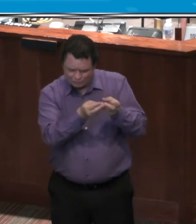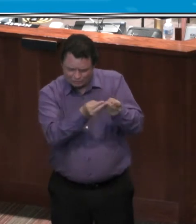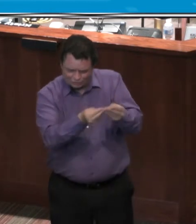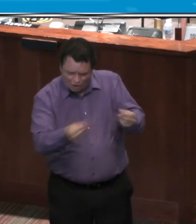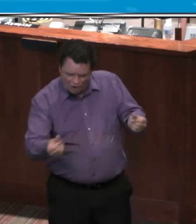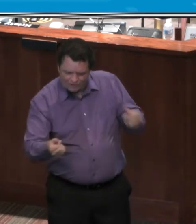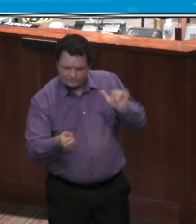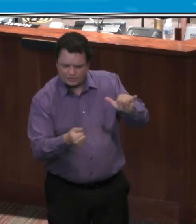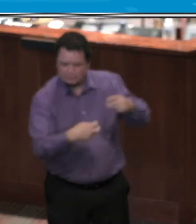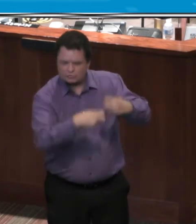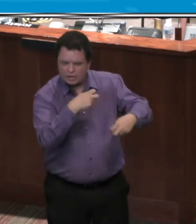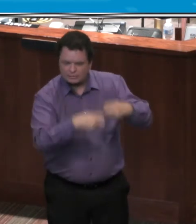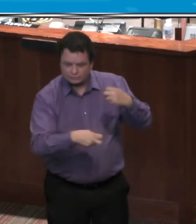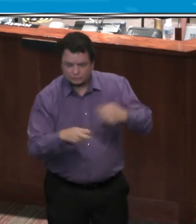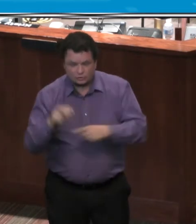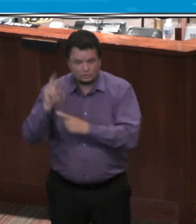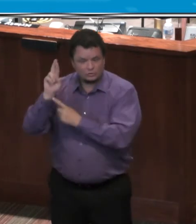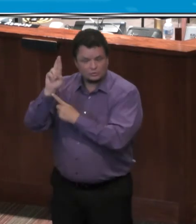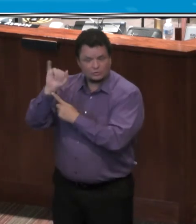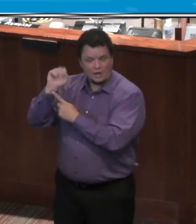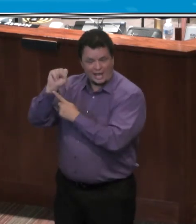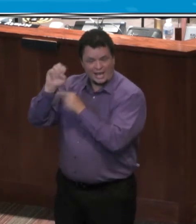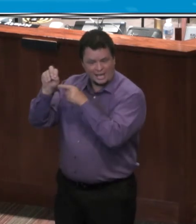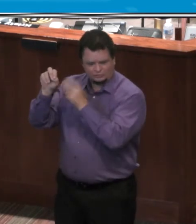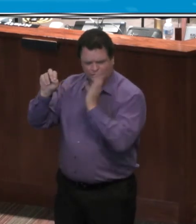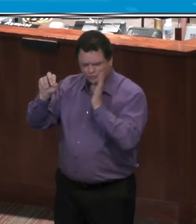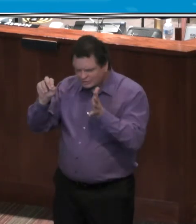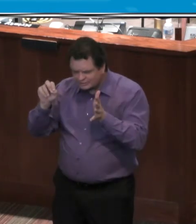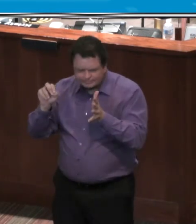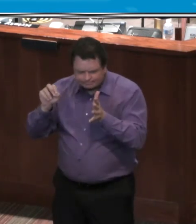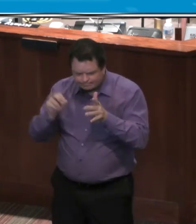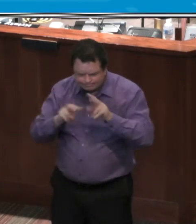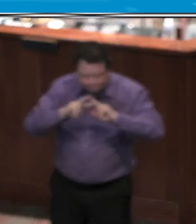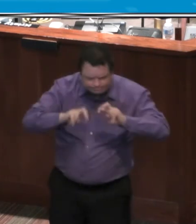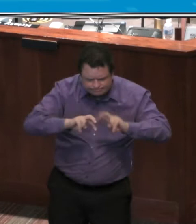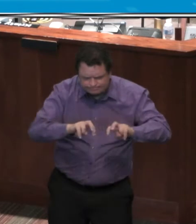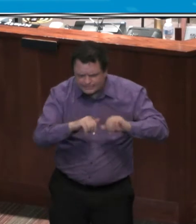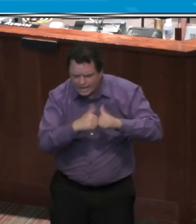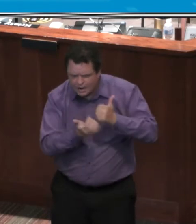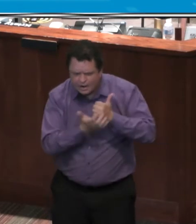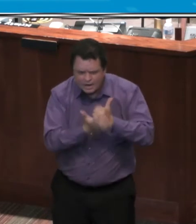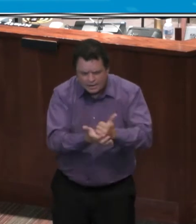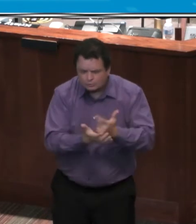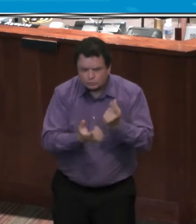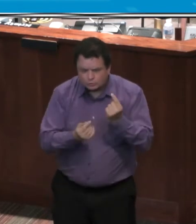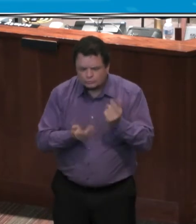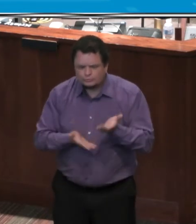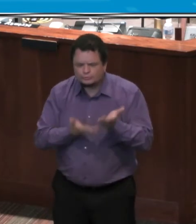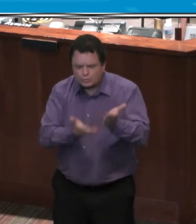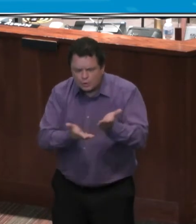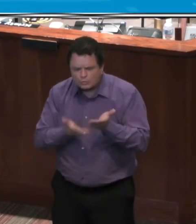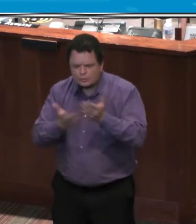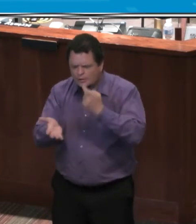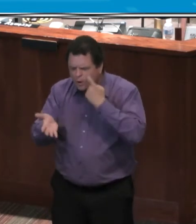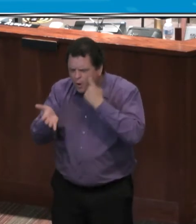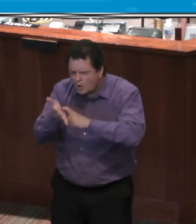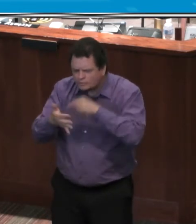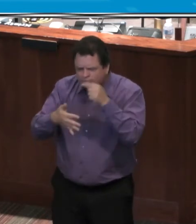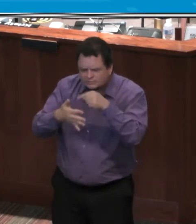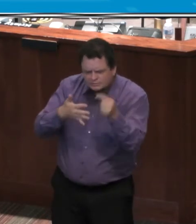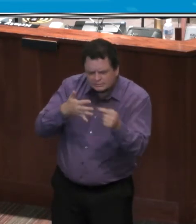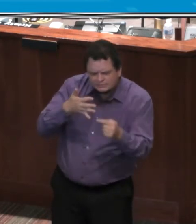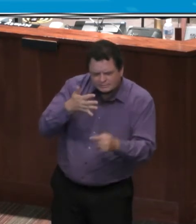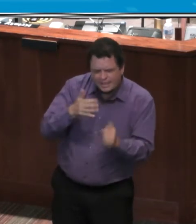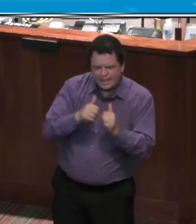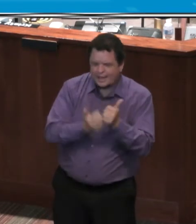in bringing together various organizations and stakeholders into that mix. Our research also presented no clear permanent